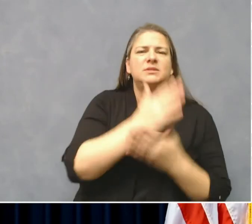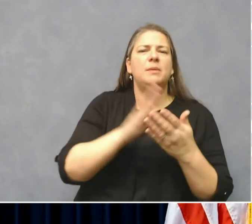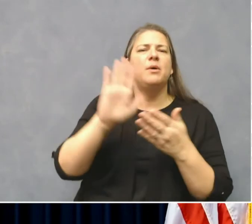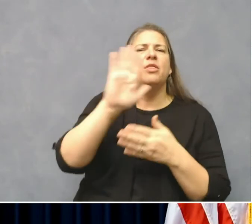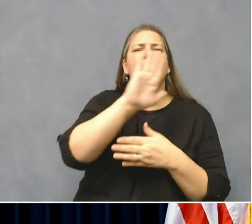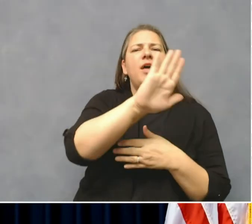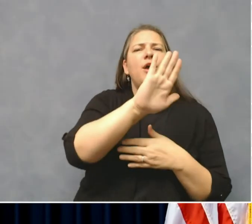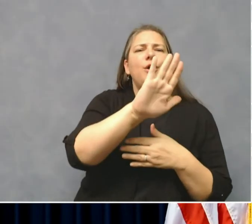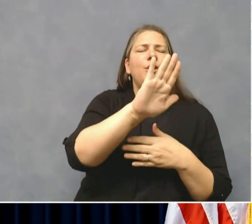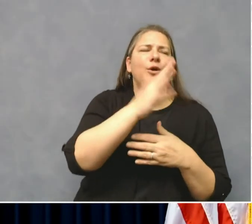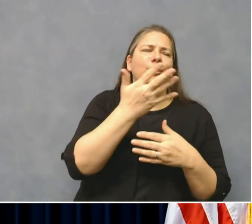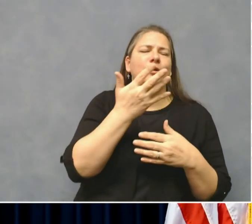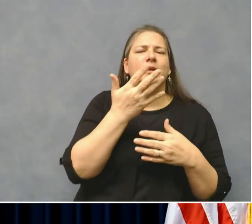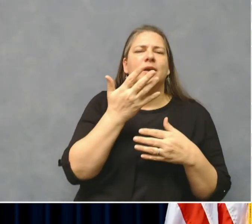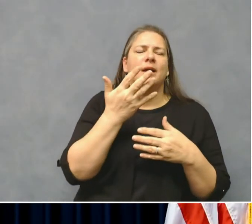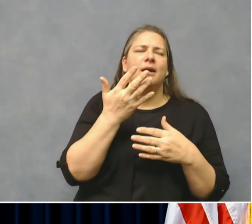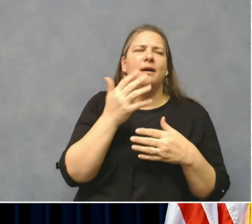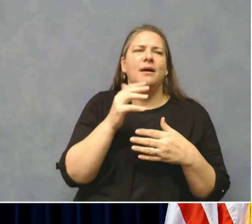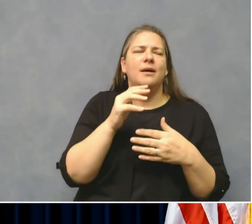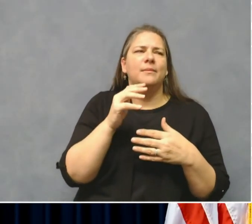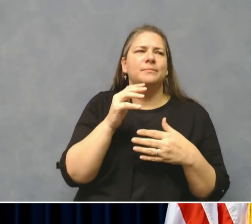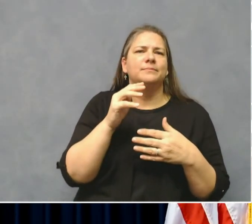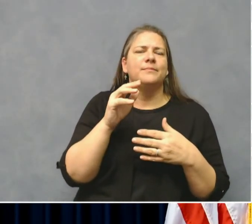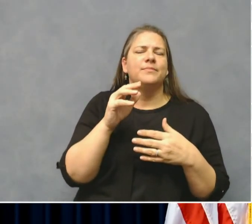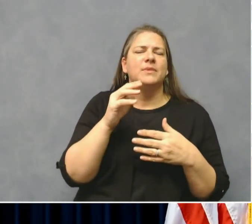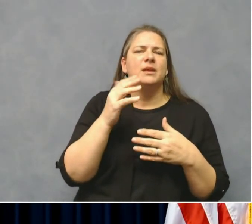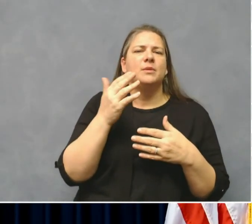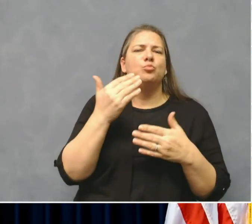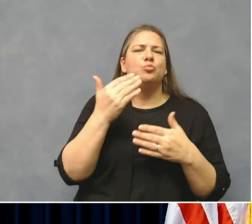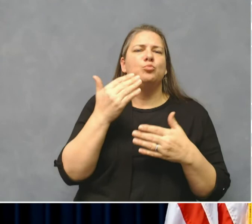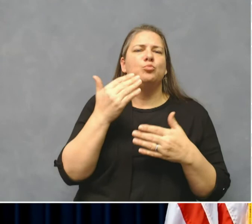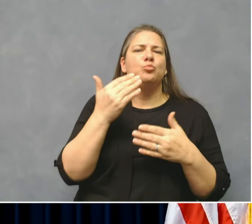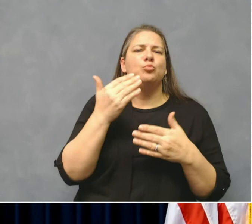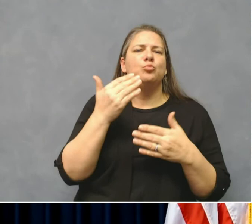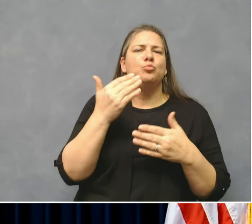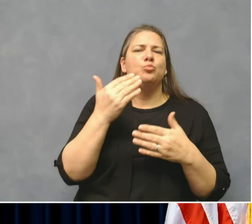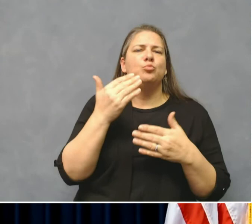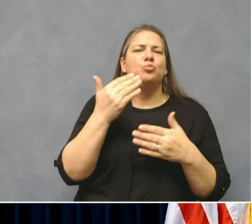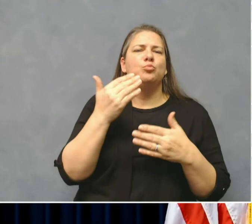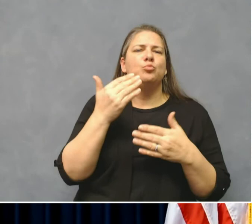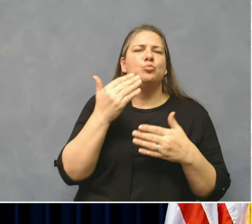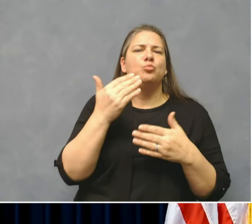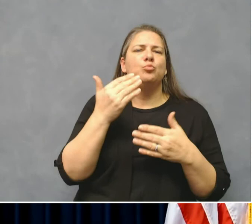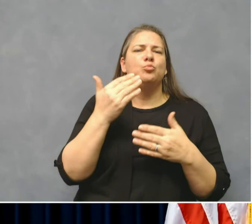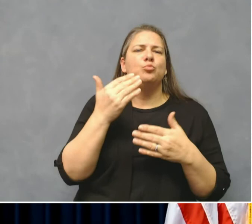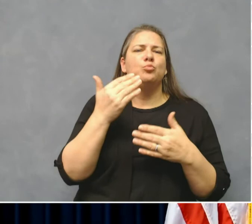only group that's out there, and I believe opening a new floor.